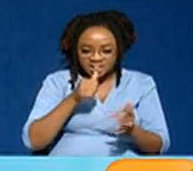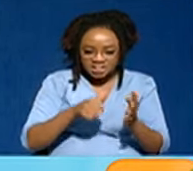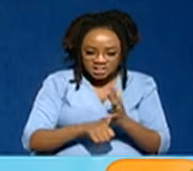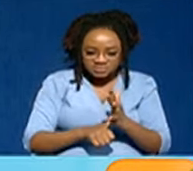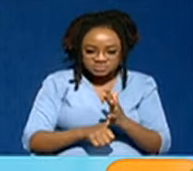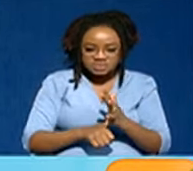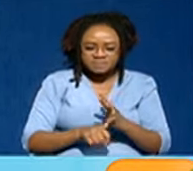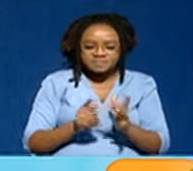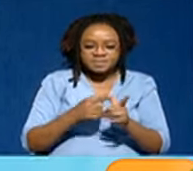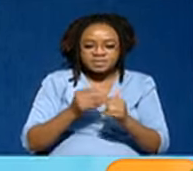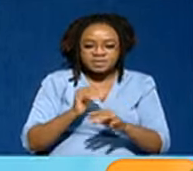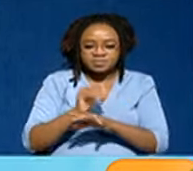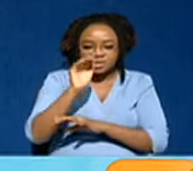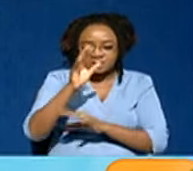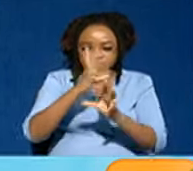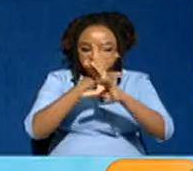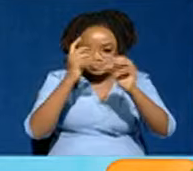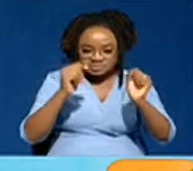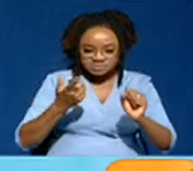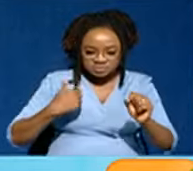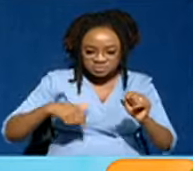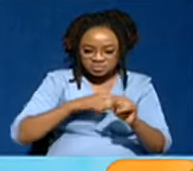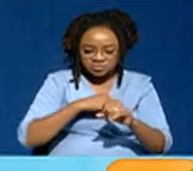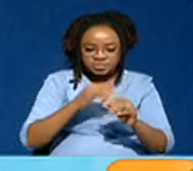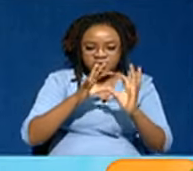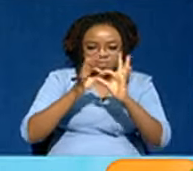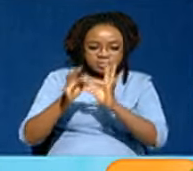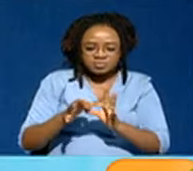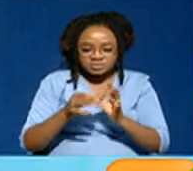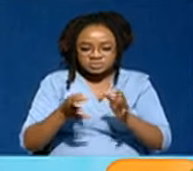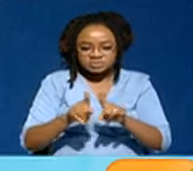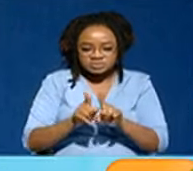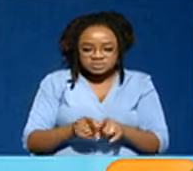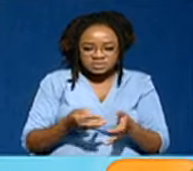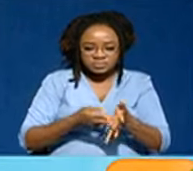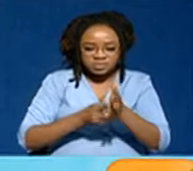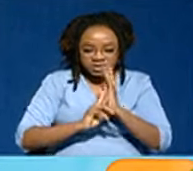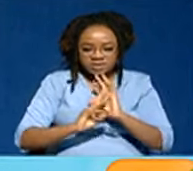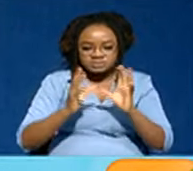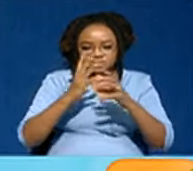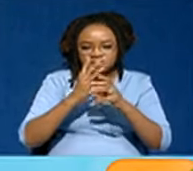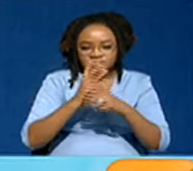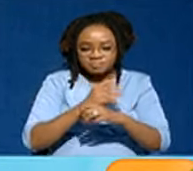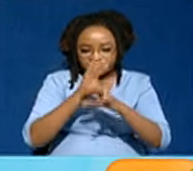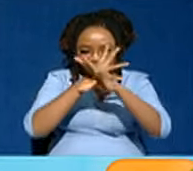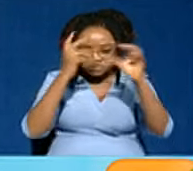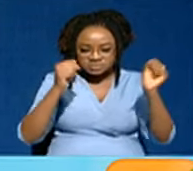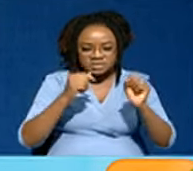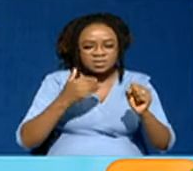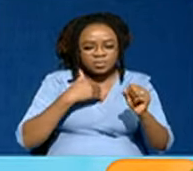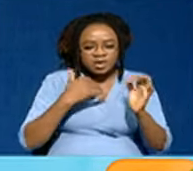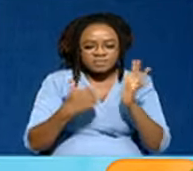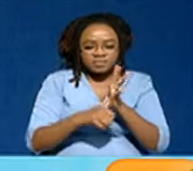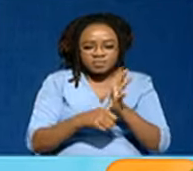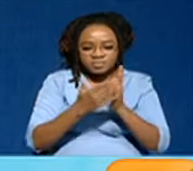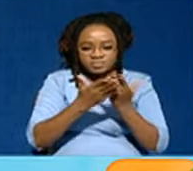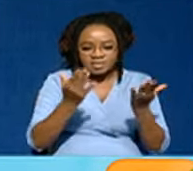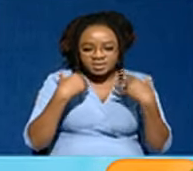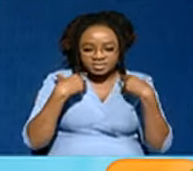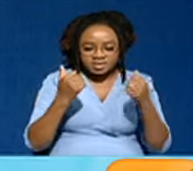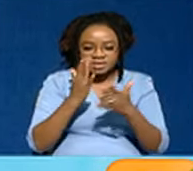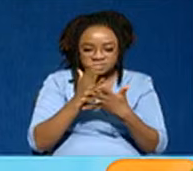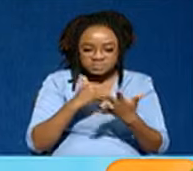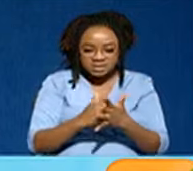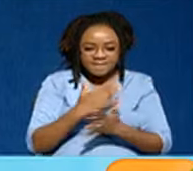president, as the unions, and requested the president, and we told him, there is a problem in the health sector. Can you